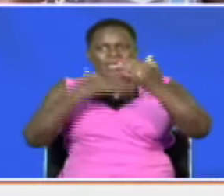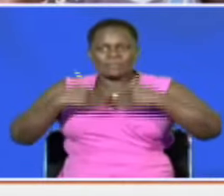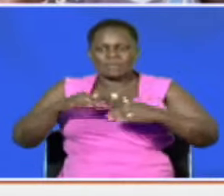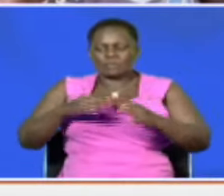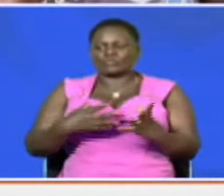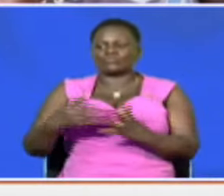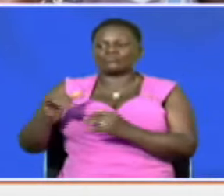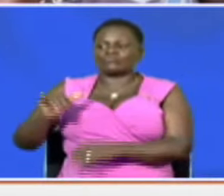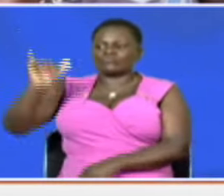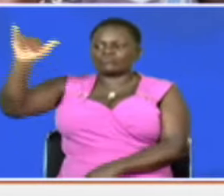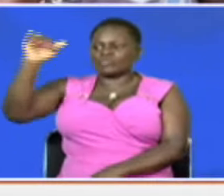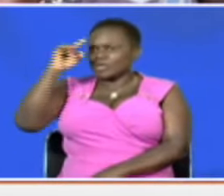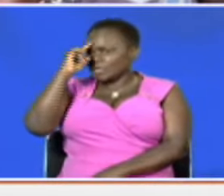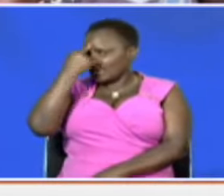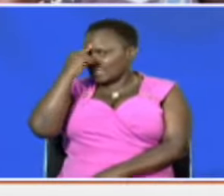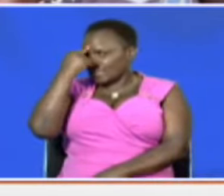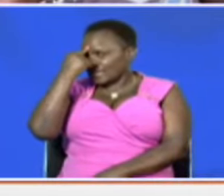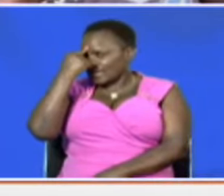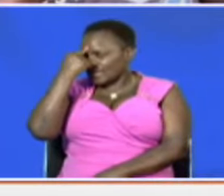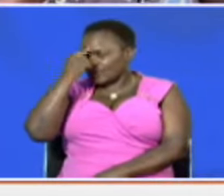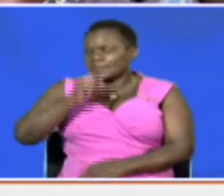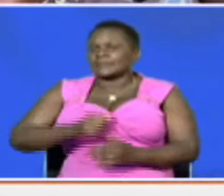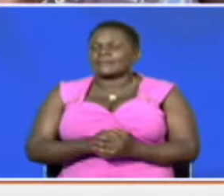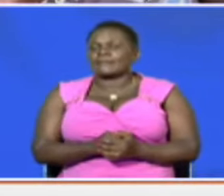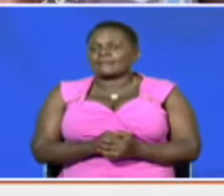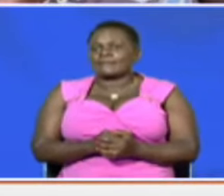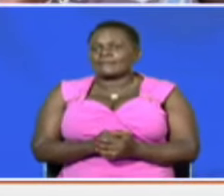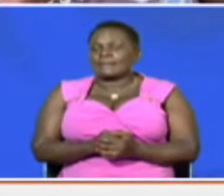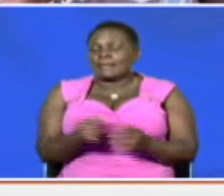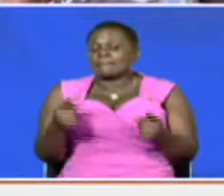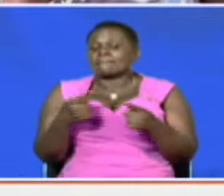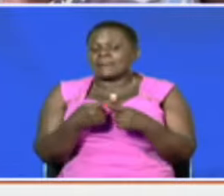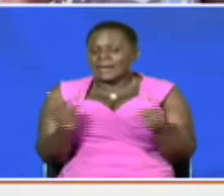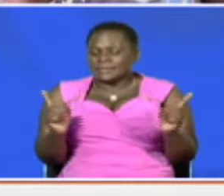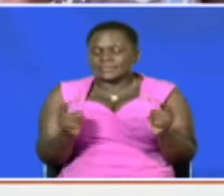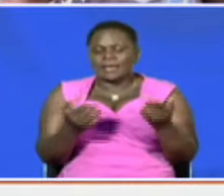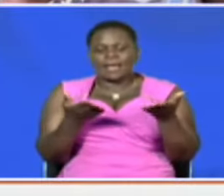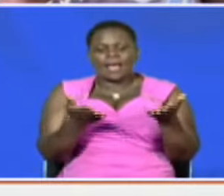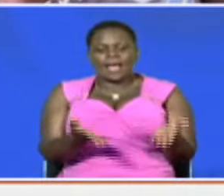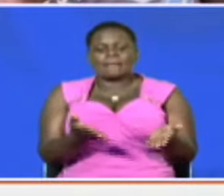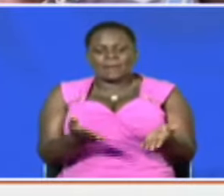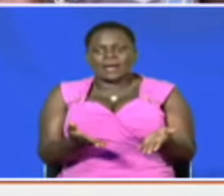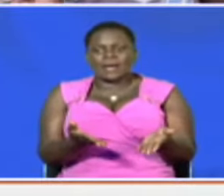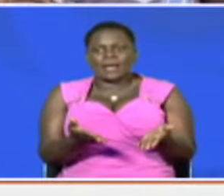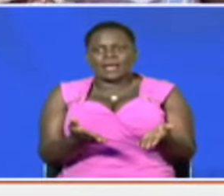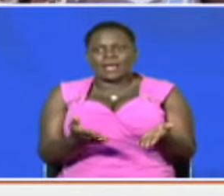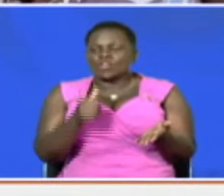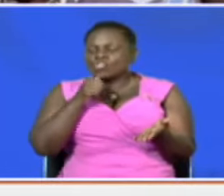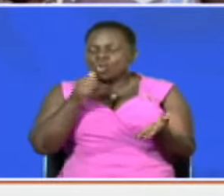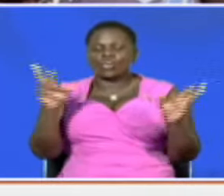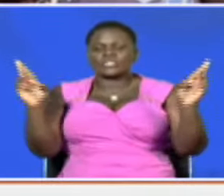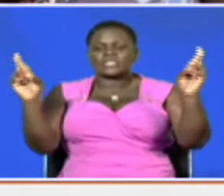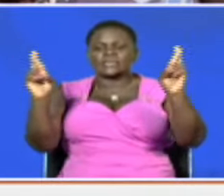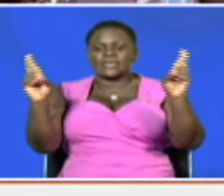India for due diligence, and yet we are here not ready